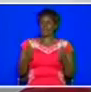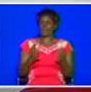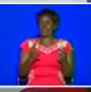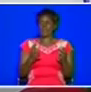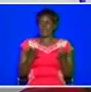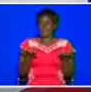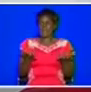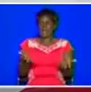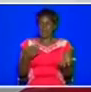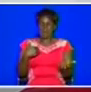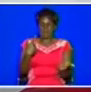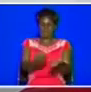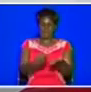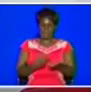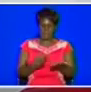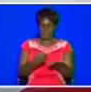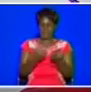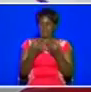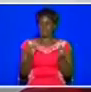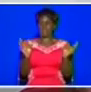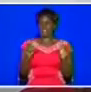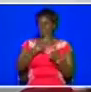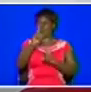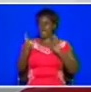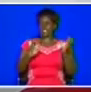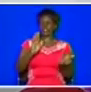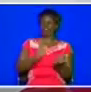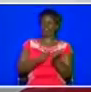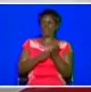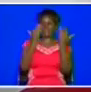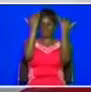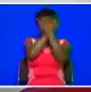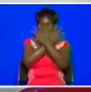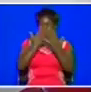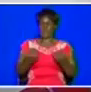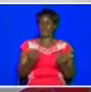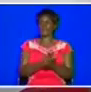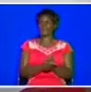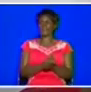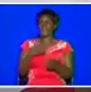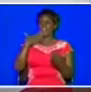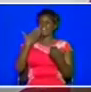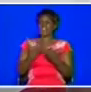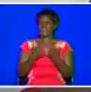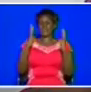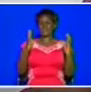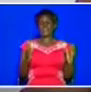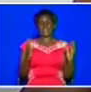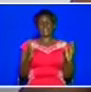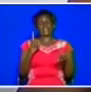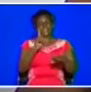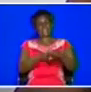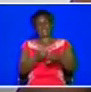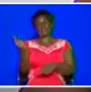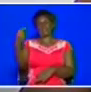having those discussions, and you're free to ask your questions and make your comments tonight. So thank you very much, David, for making the time to